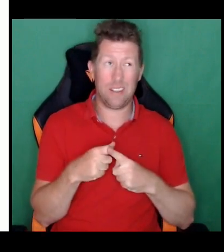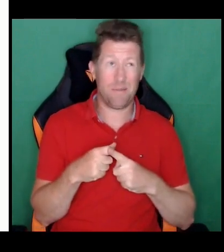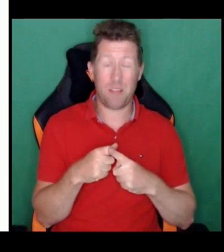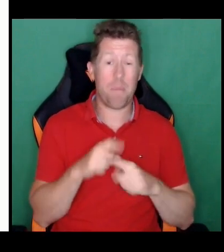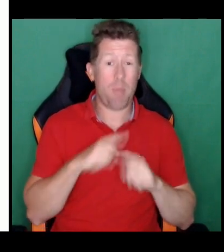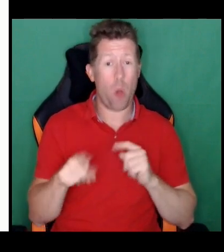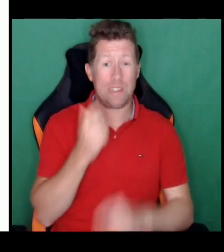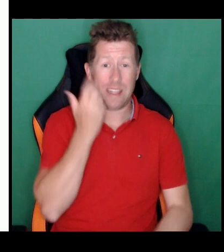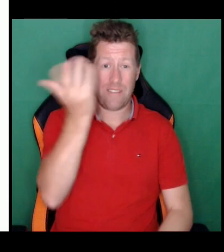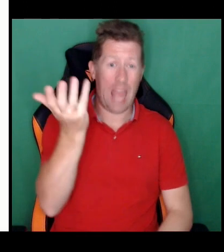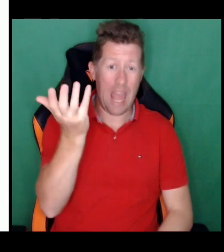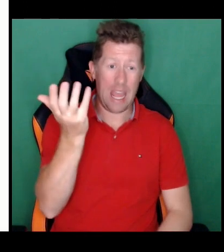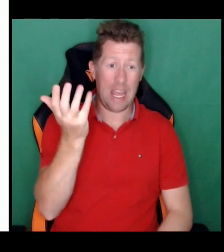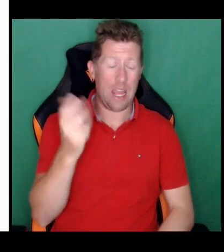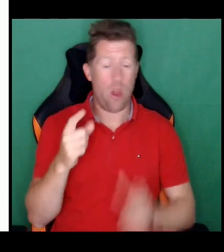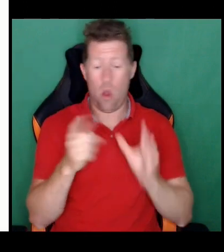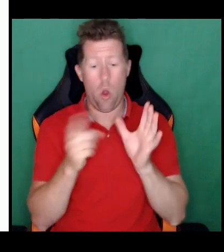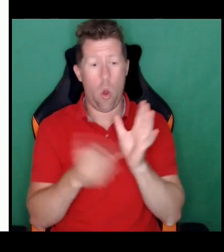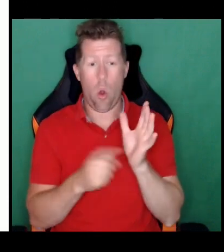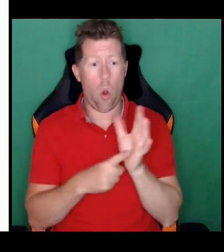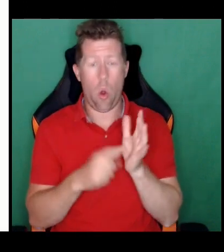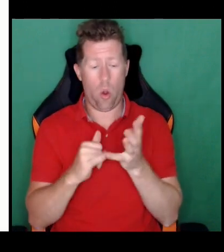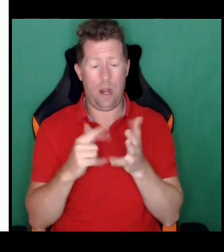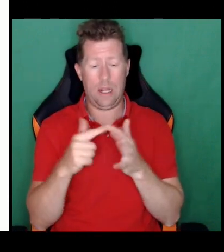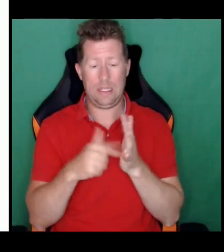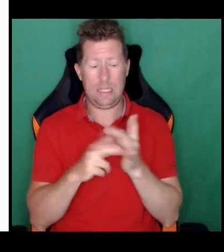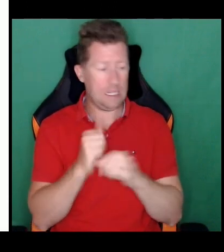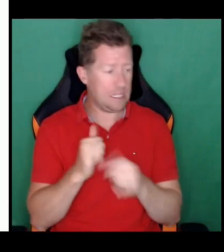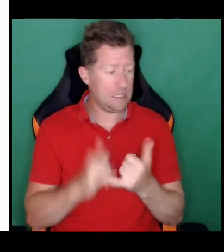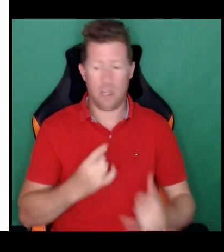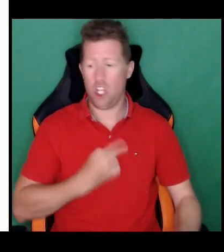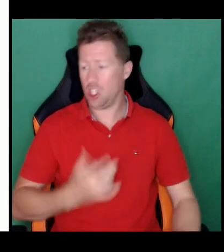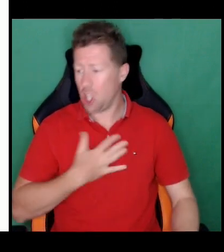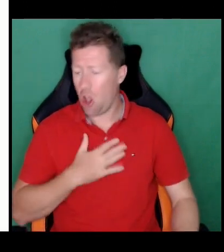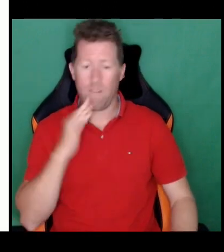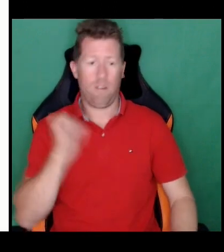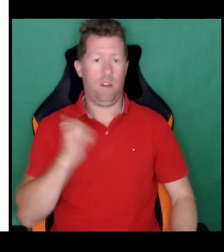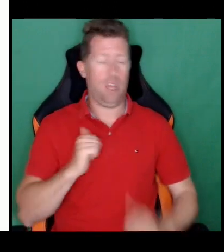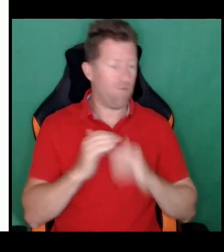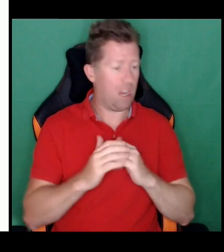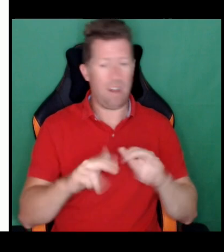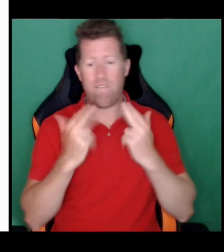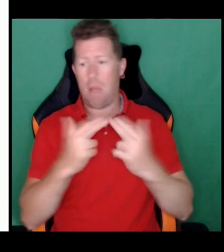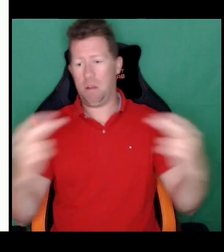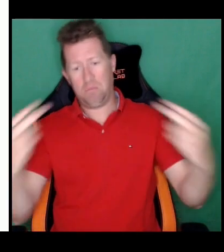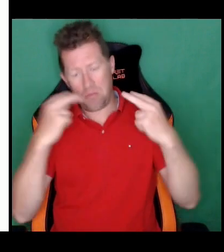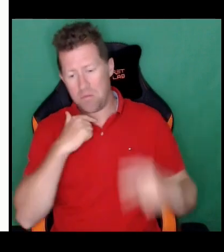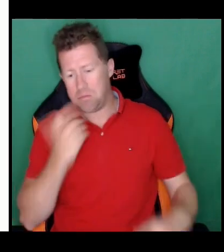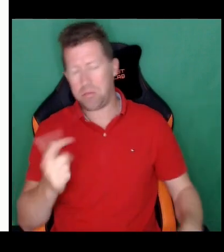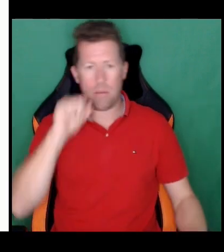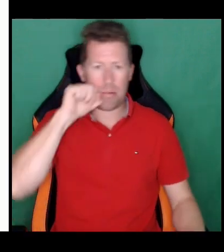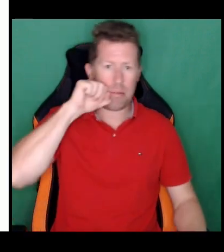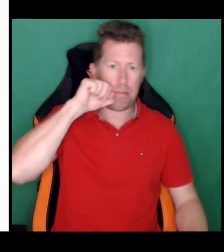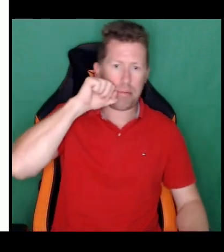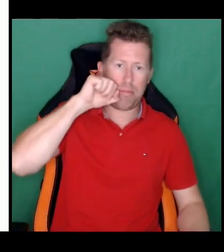in all settings, in all social situations, on their own and with friends and with family. So it's not a behaviour now that